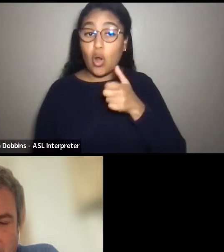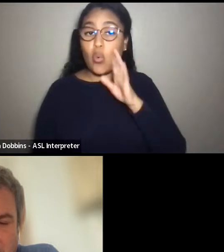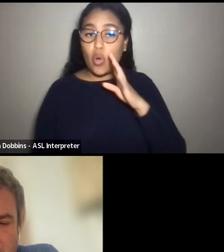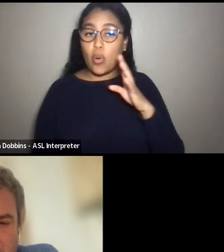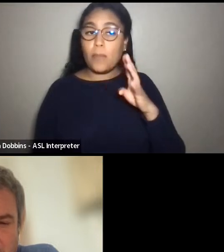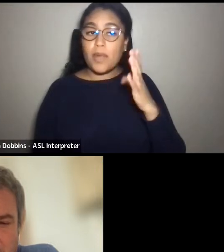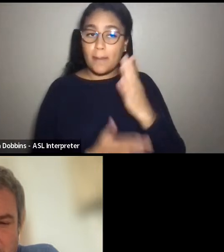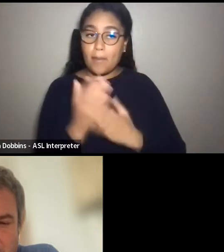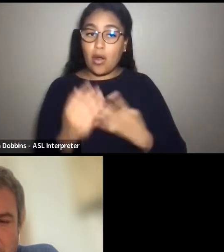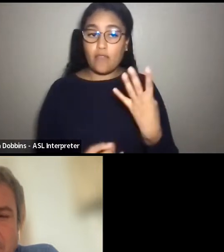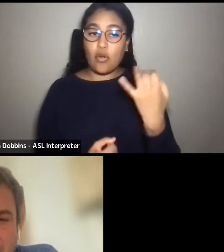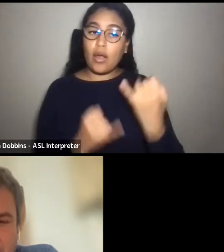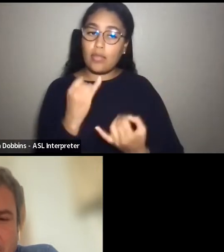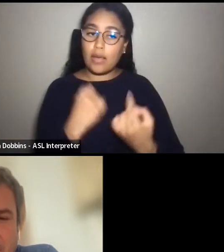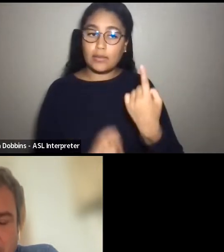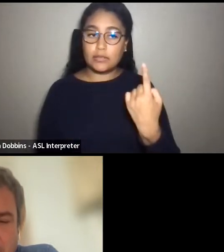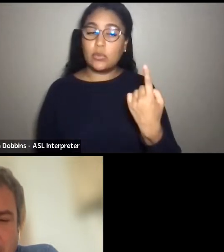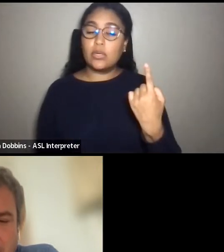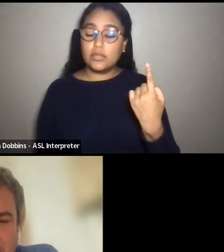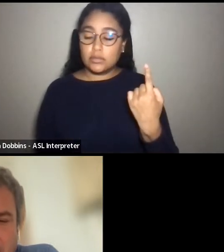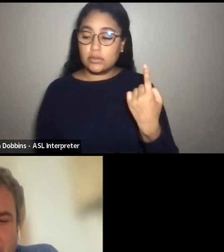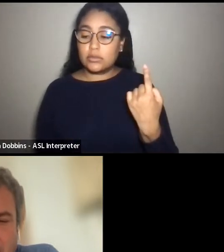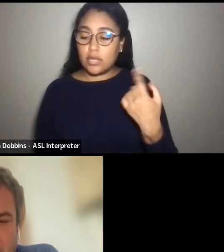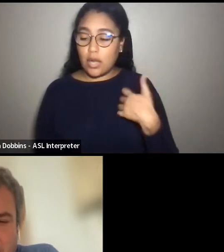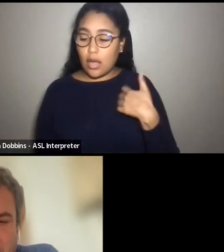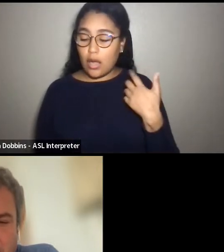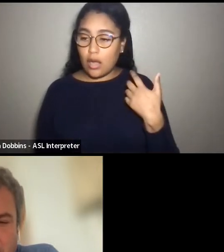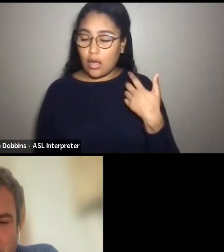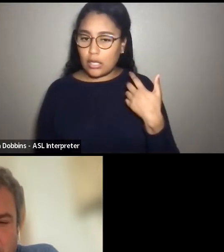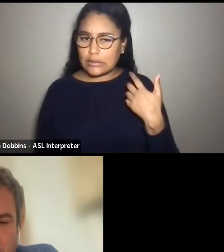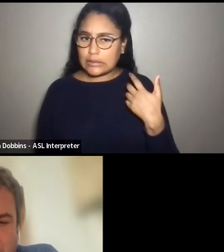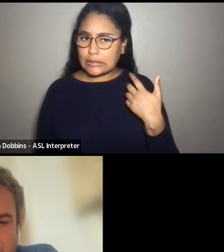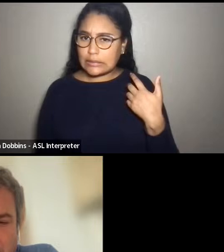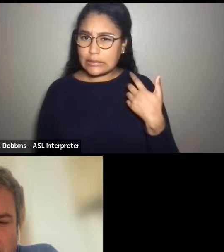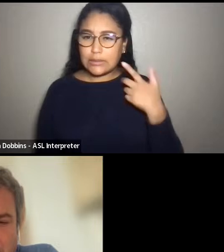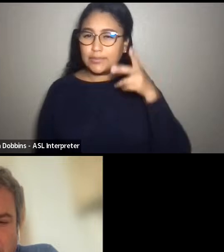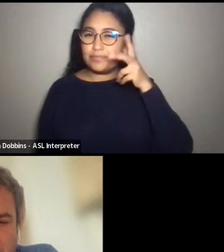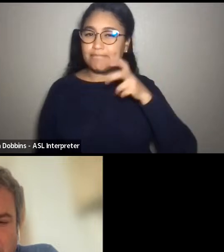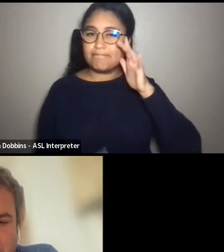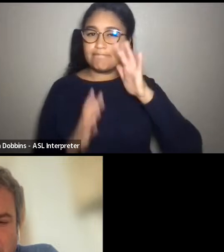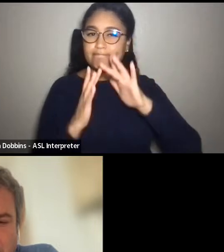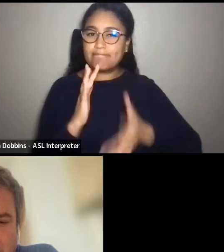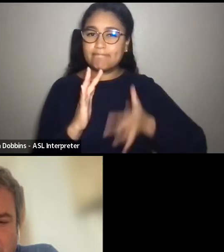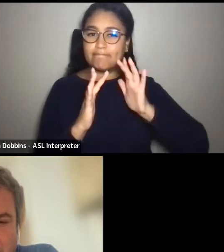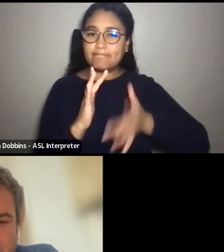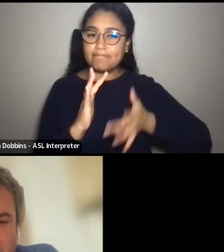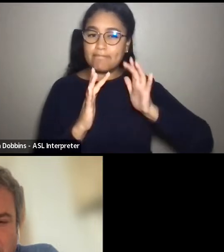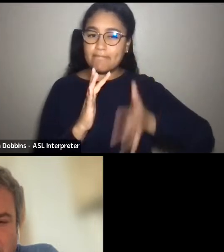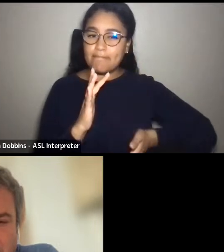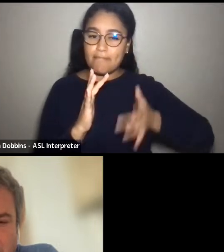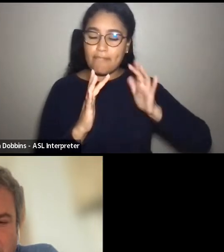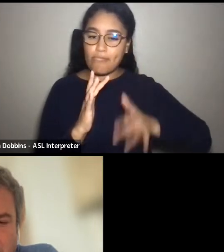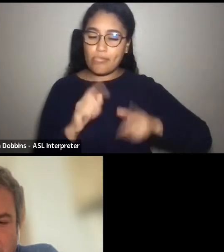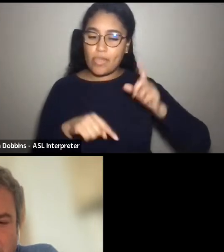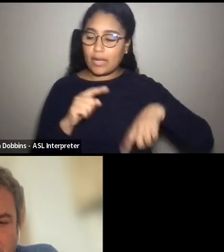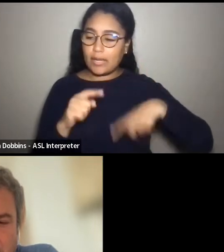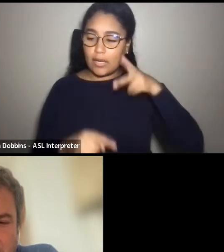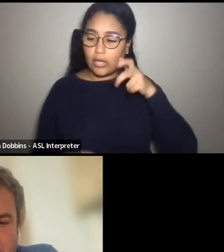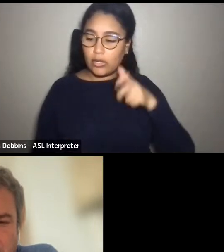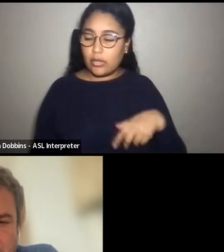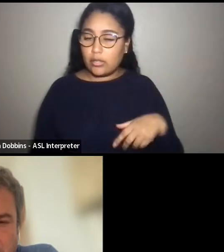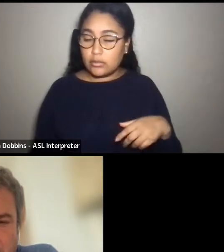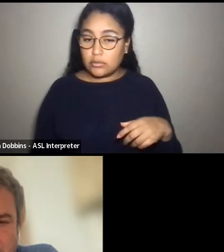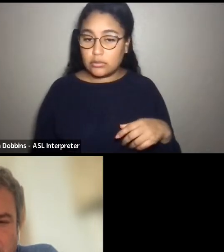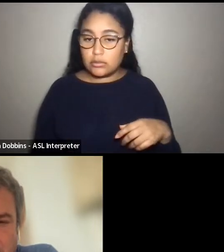4. It's our last one. And I am asking for support from